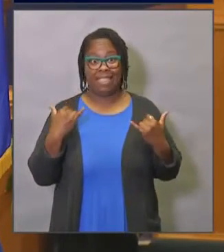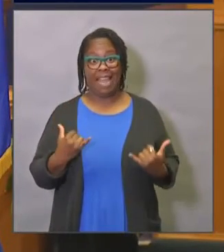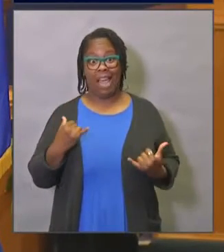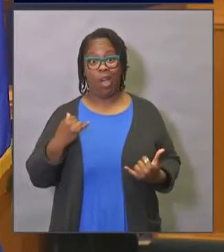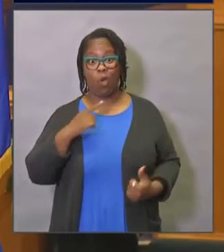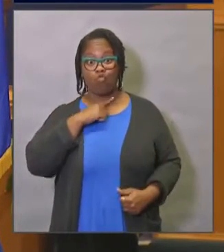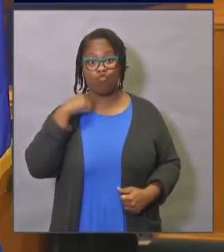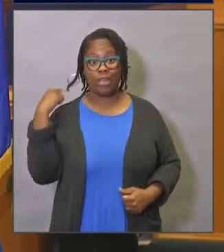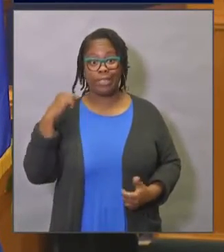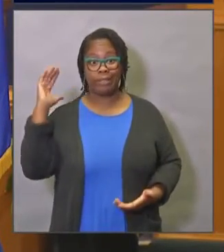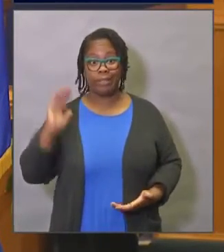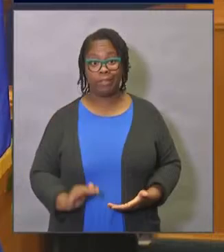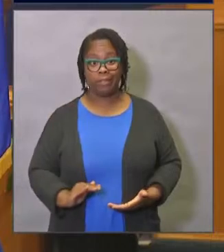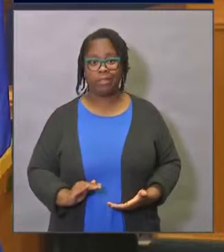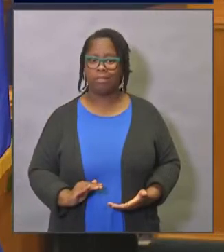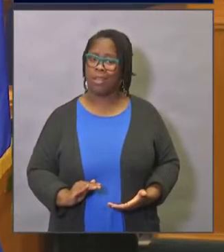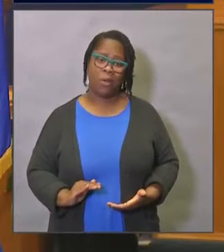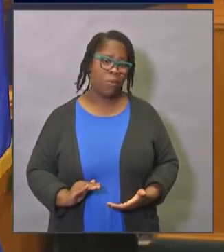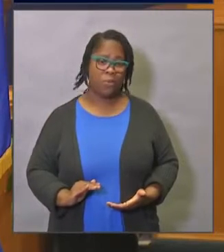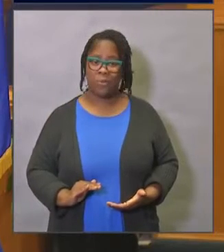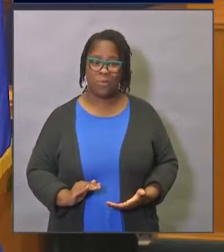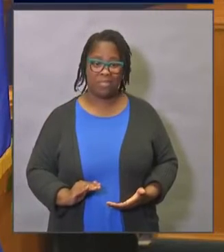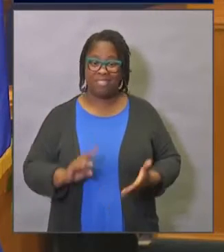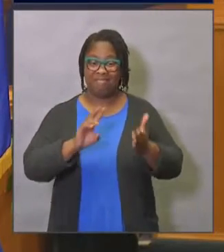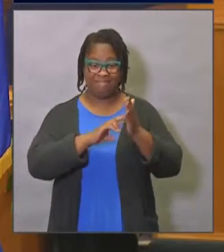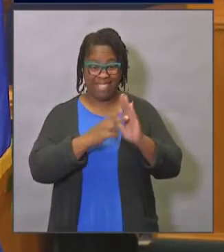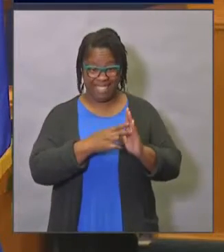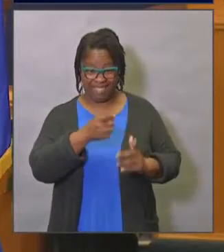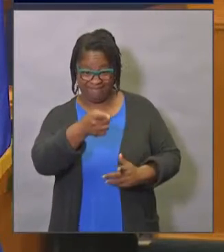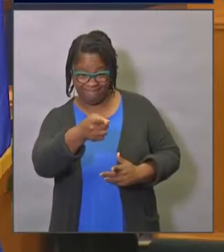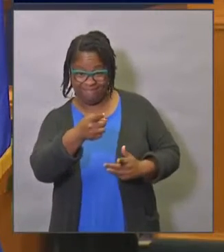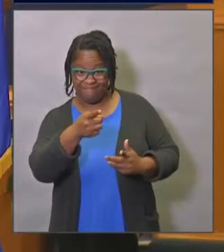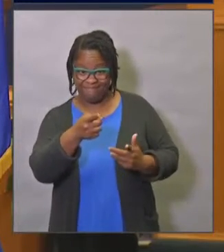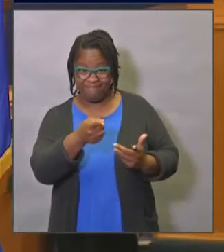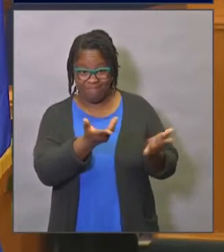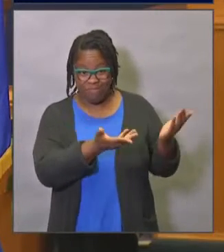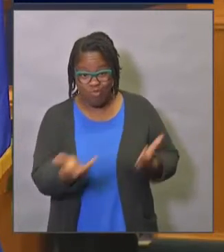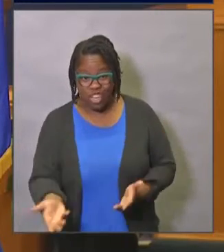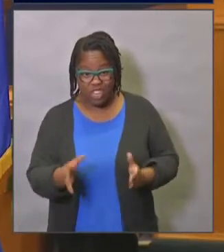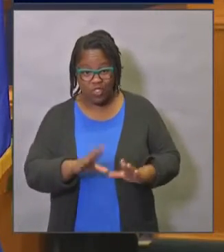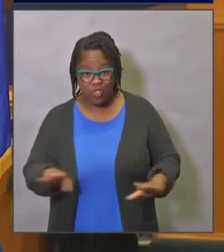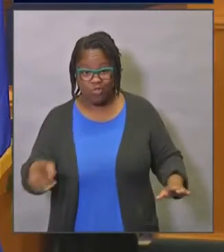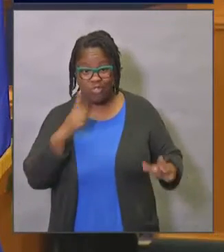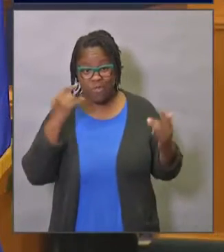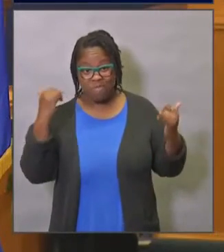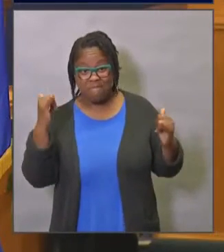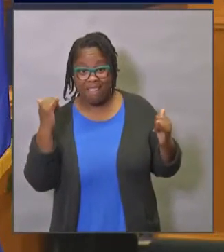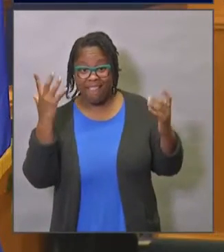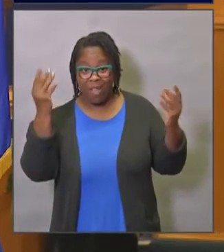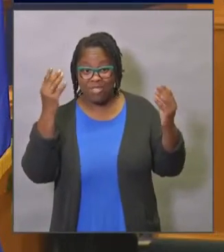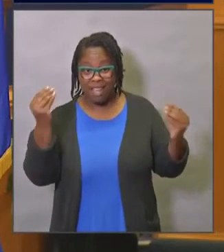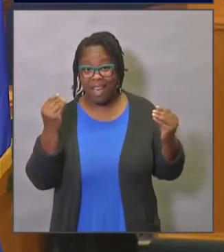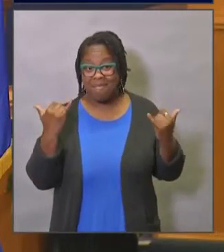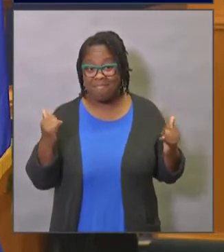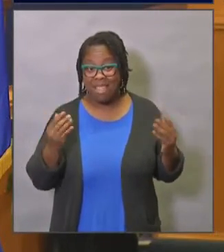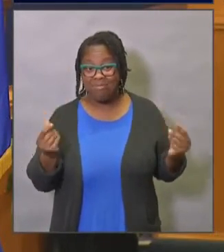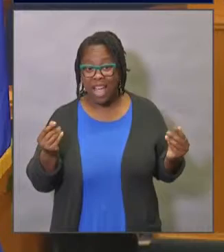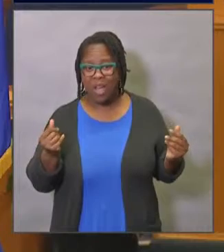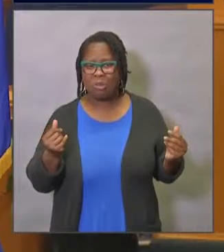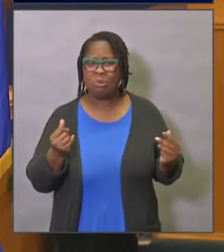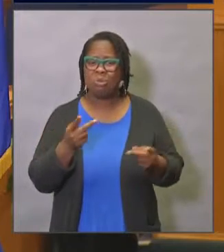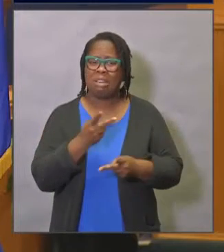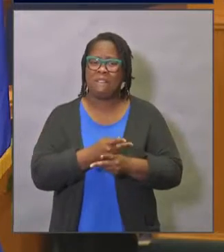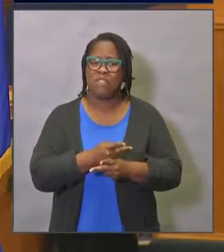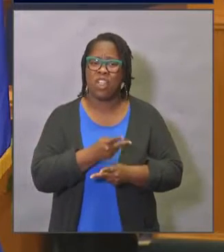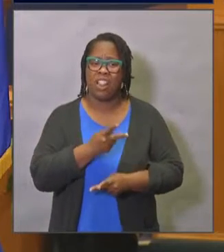at playgrounds. So if you have decided that you need to take your children to a playground, we're going to ask that you be super careful. The most important thing